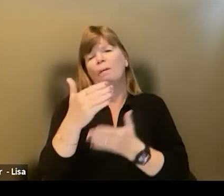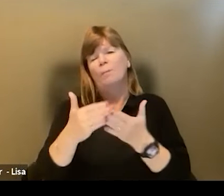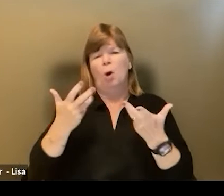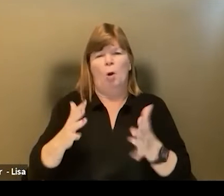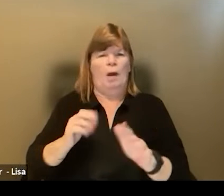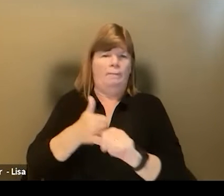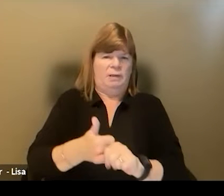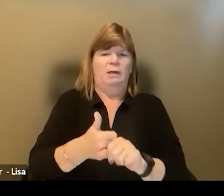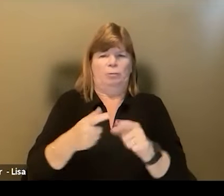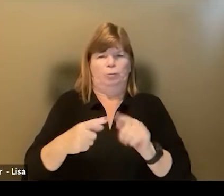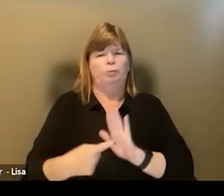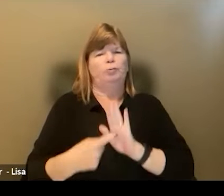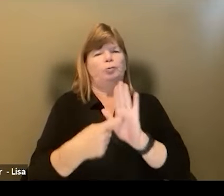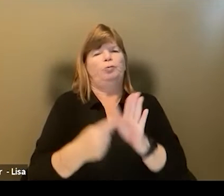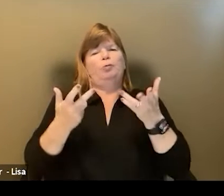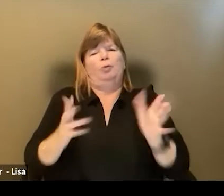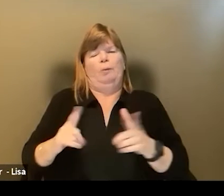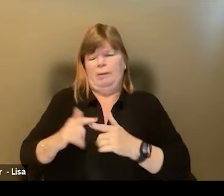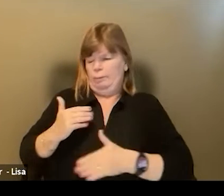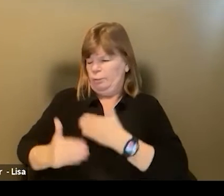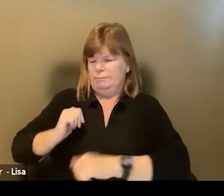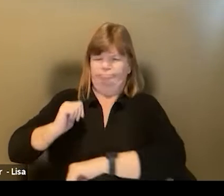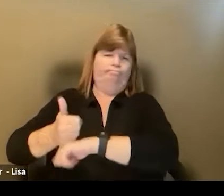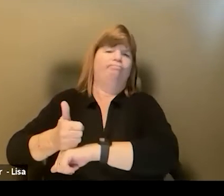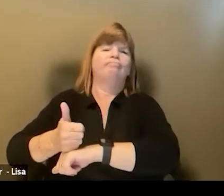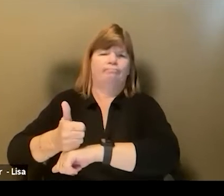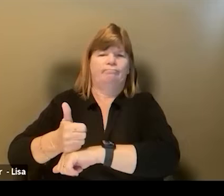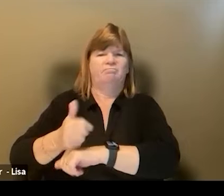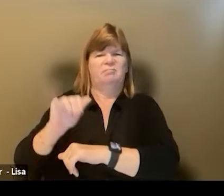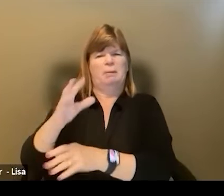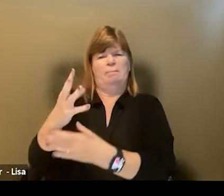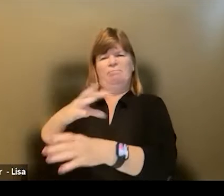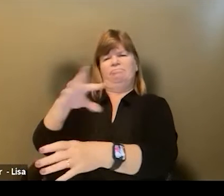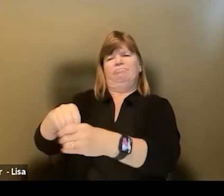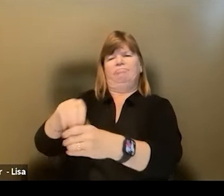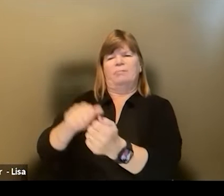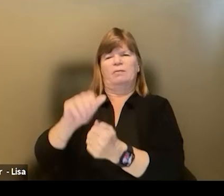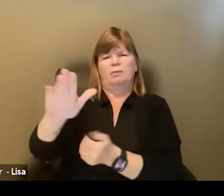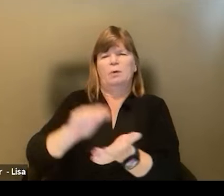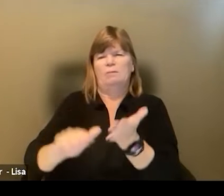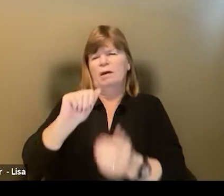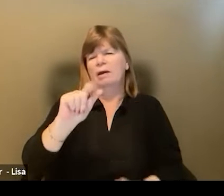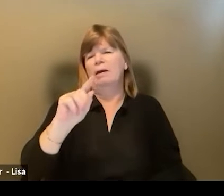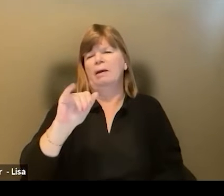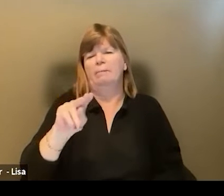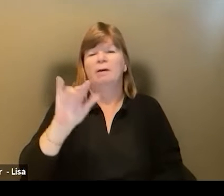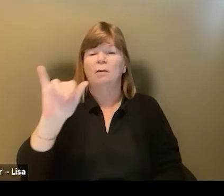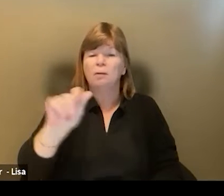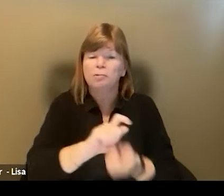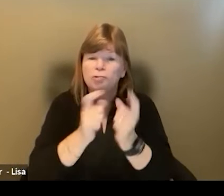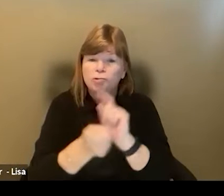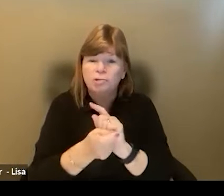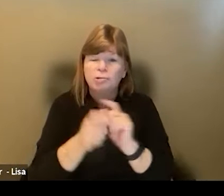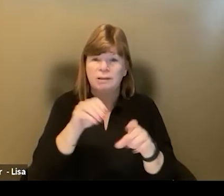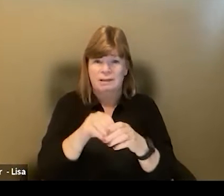been updated to reflect existing processes that are already in place as part of the waiver administration. These changes